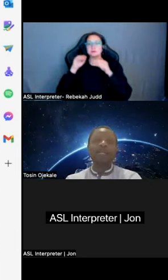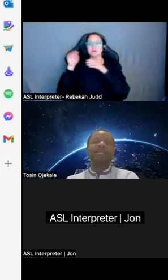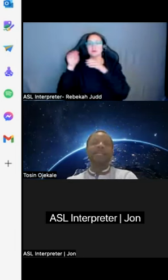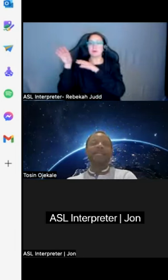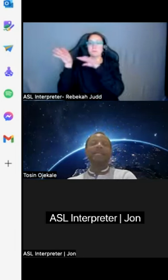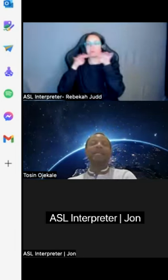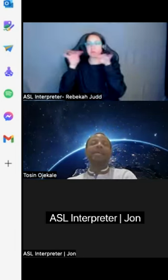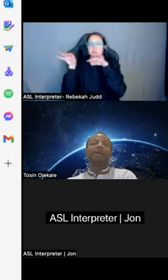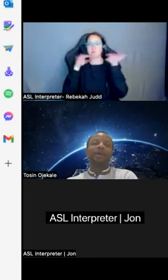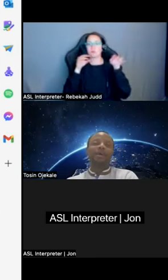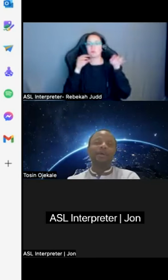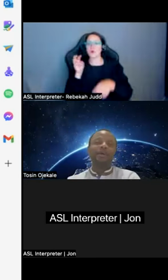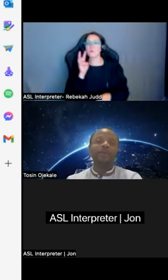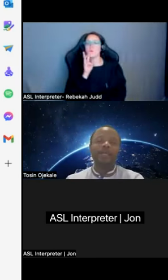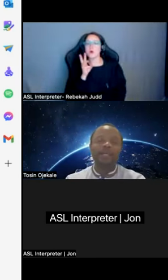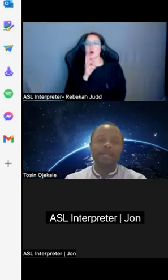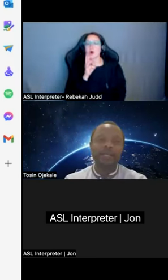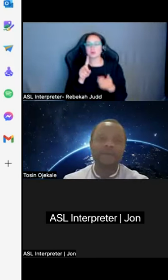when the